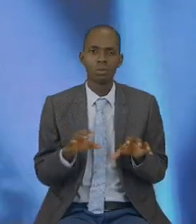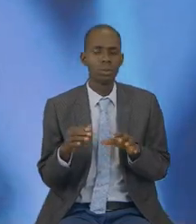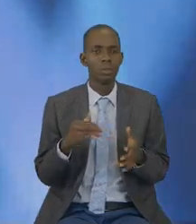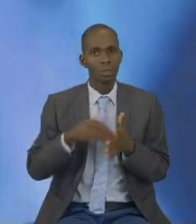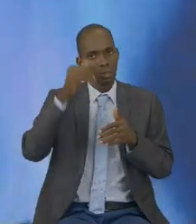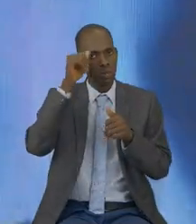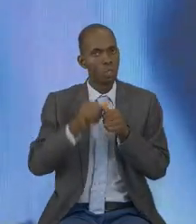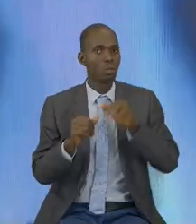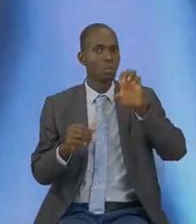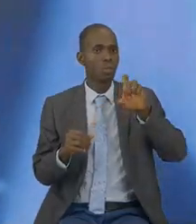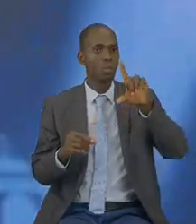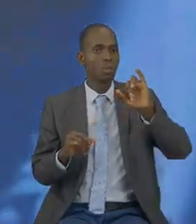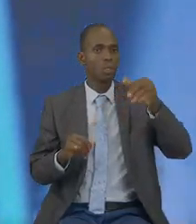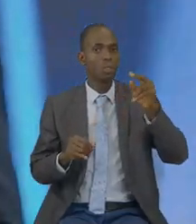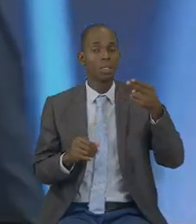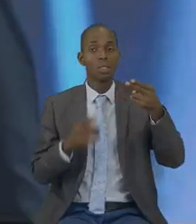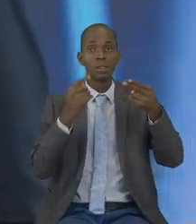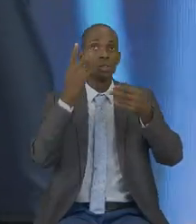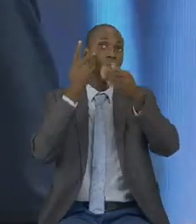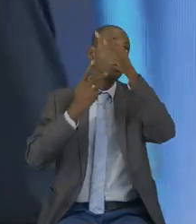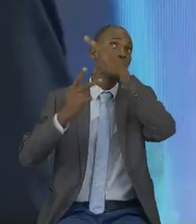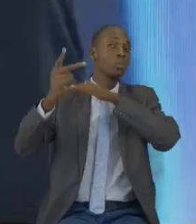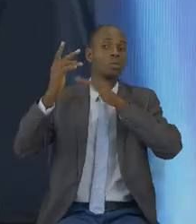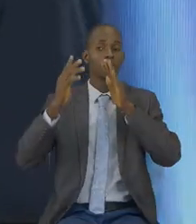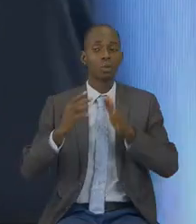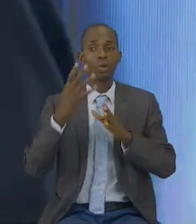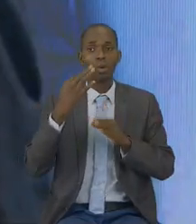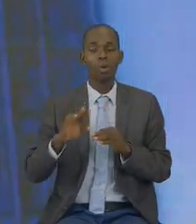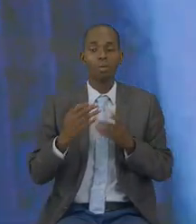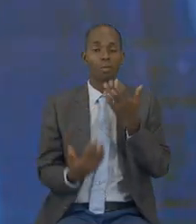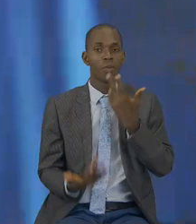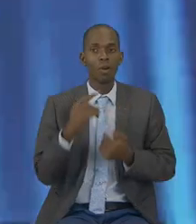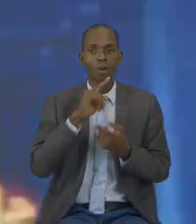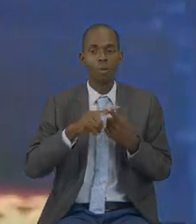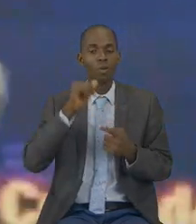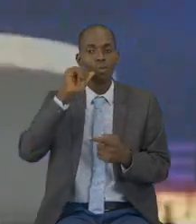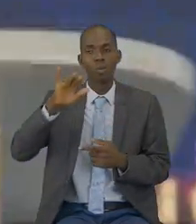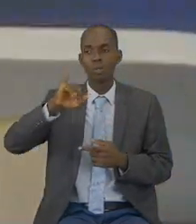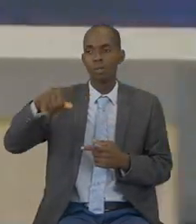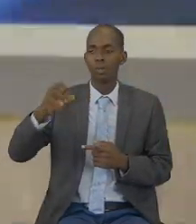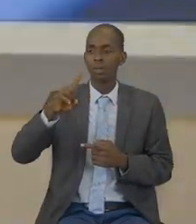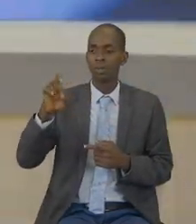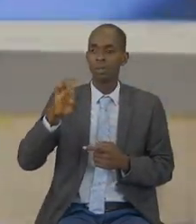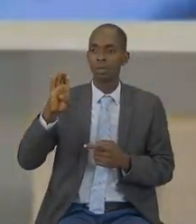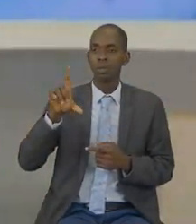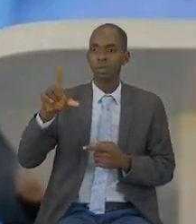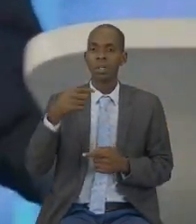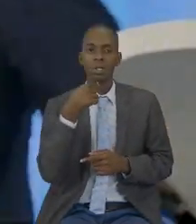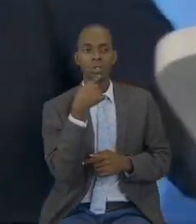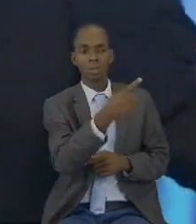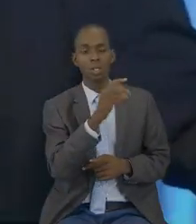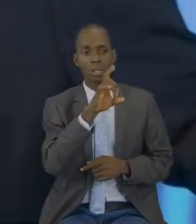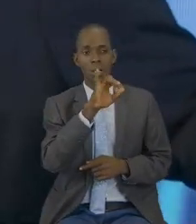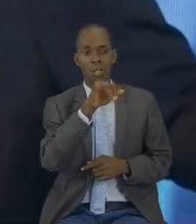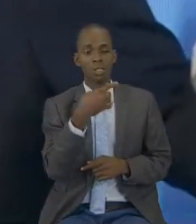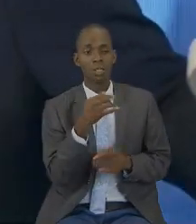the prophet of fire, when Jezebel said, go tell him, by this time tomorrow, I'm